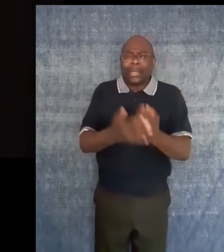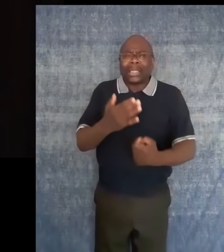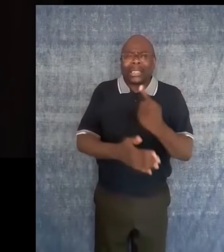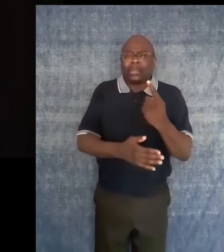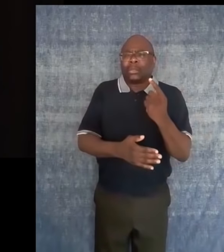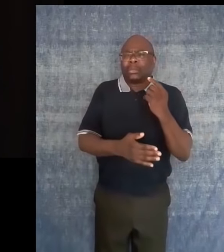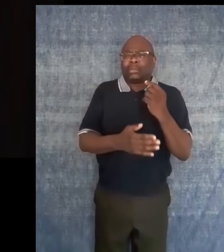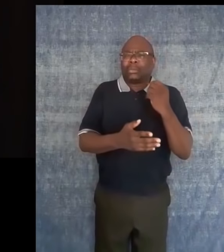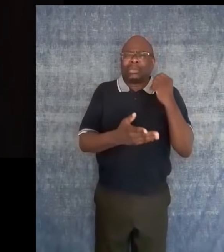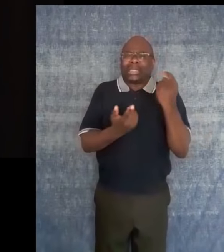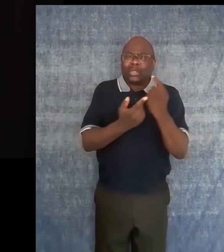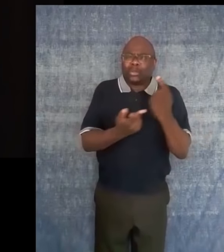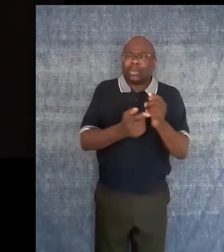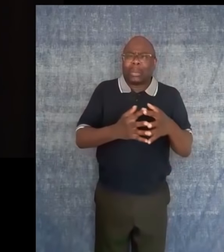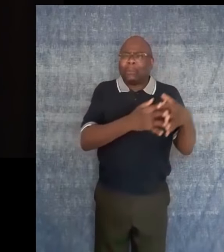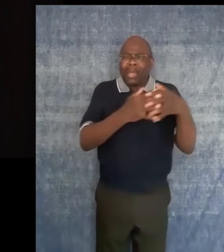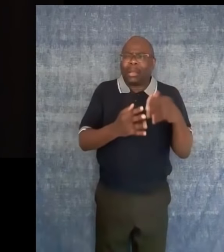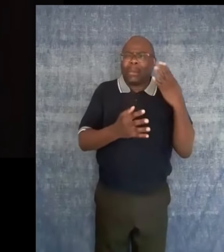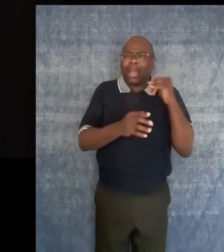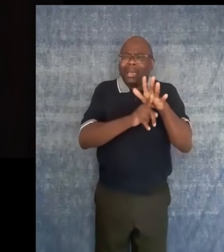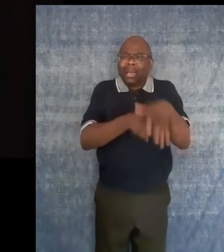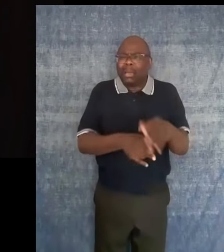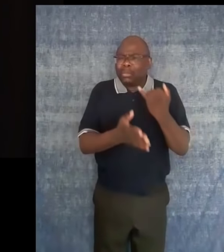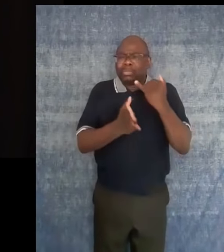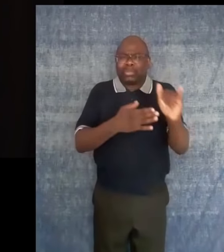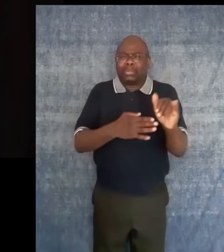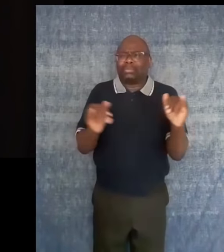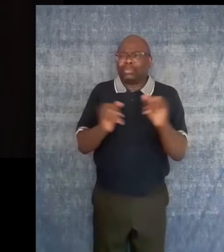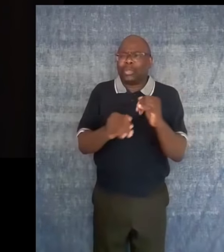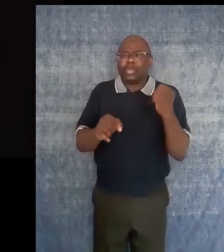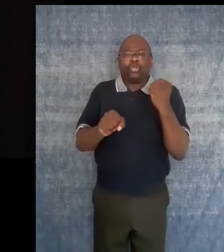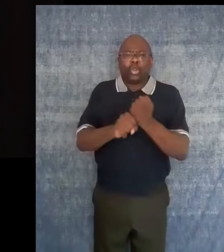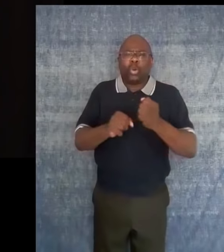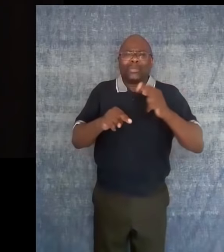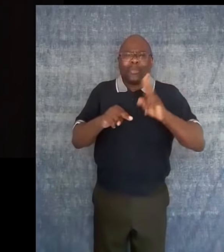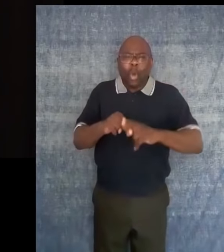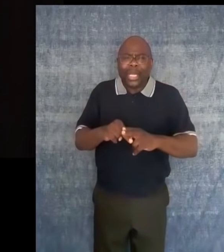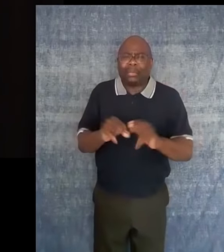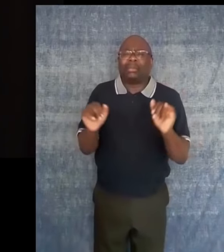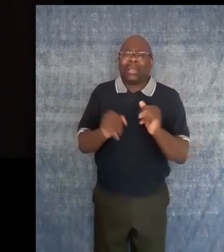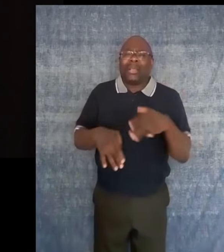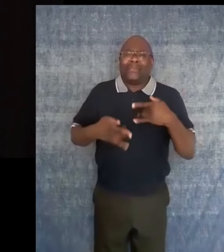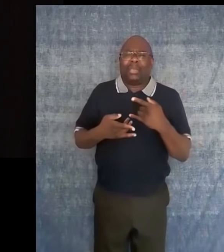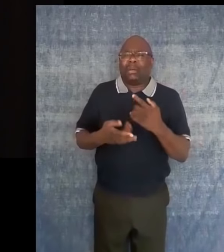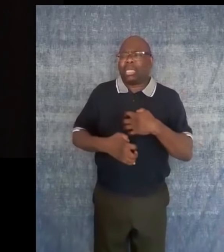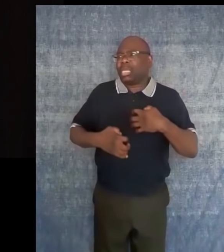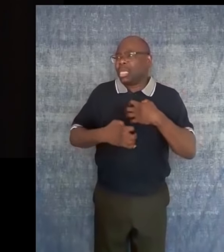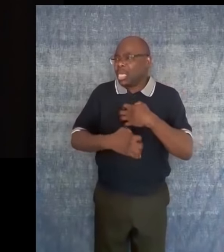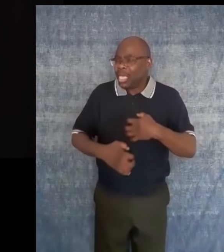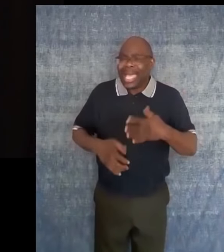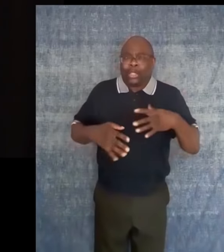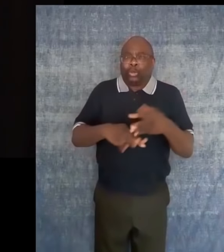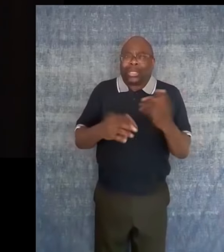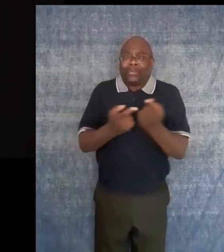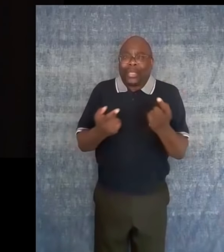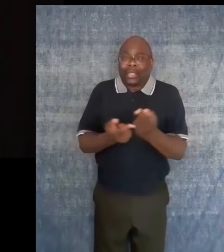about racial injustice in America and the terrible incident with George Floyd. She felt so moved that she felt she had to